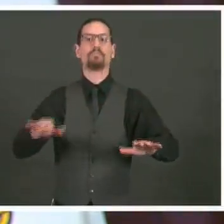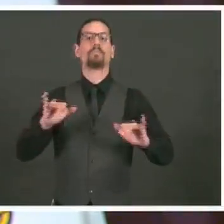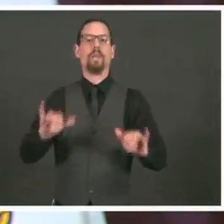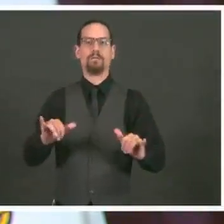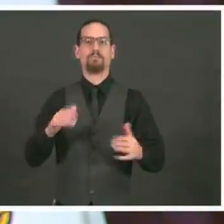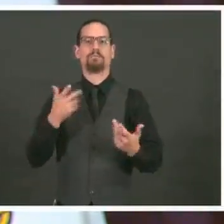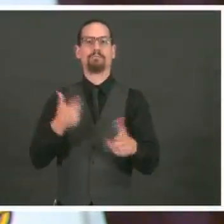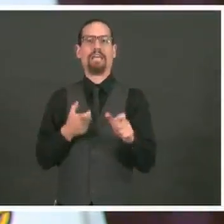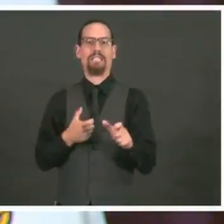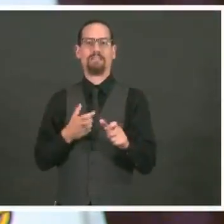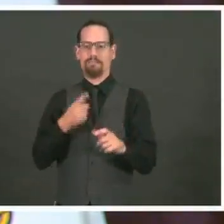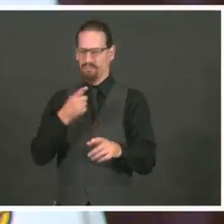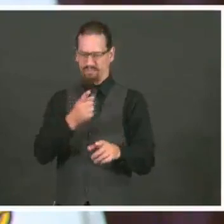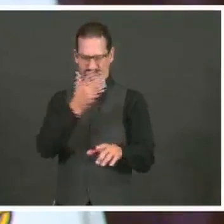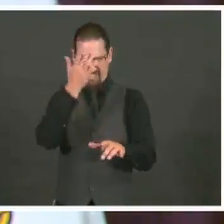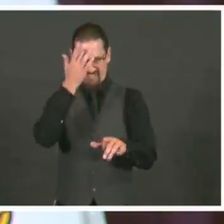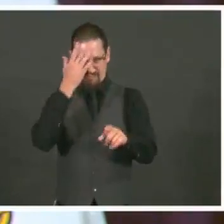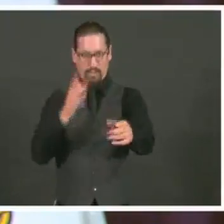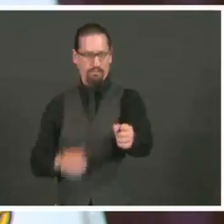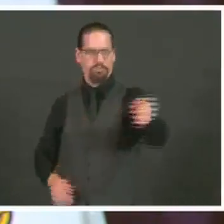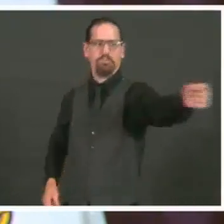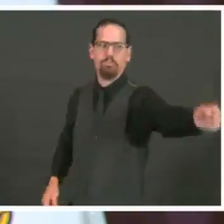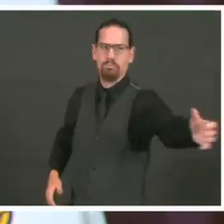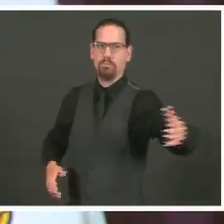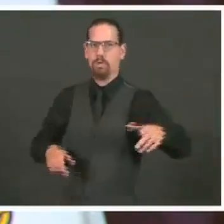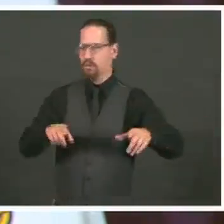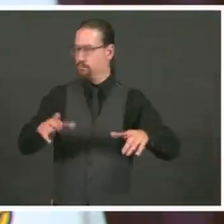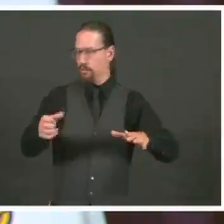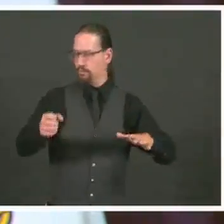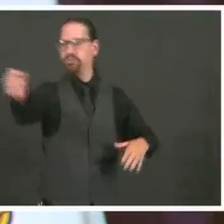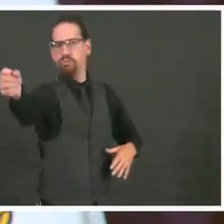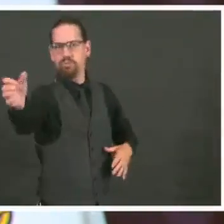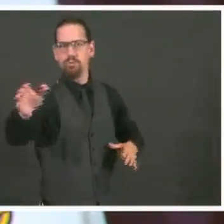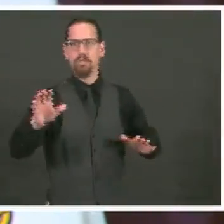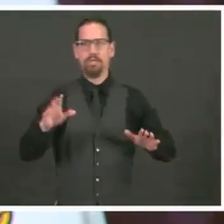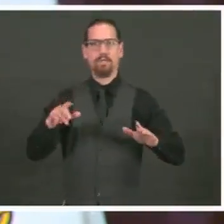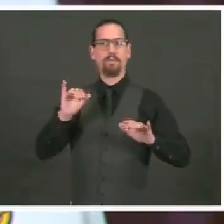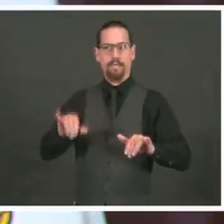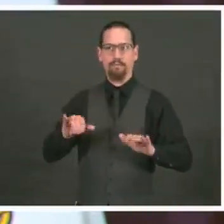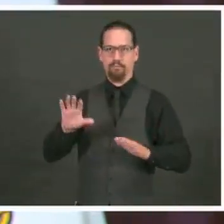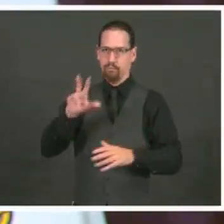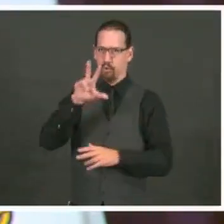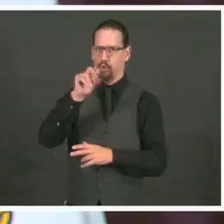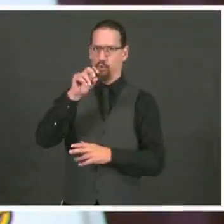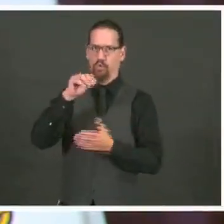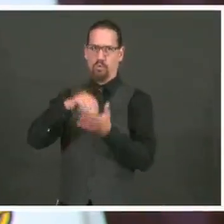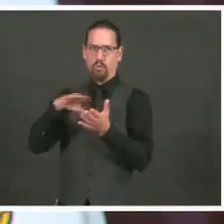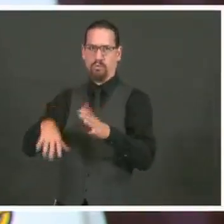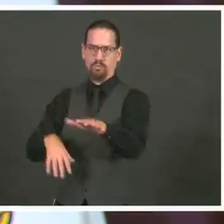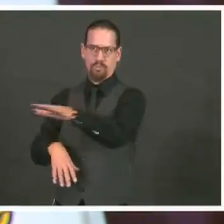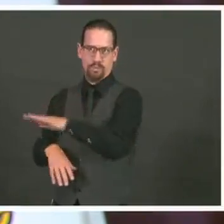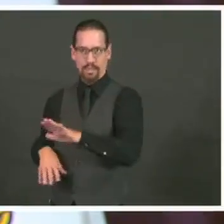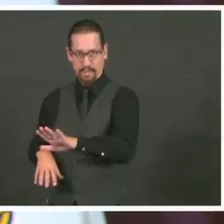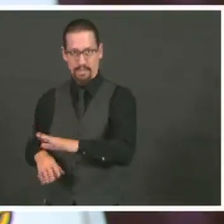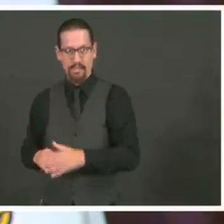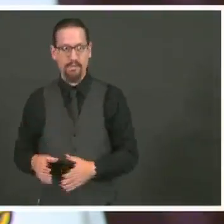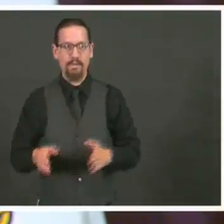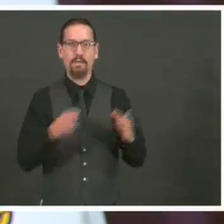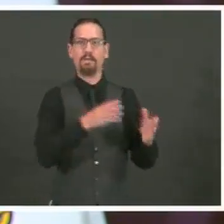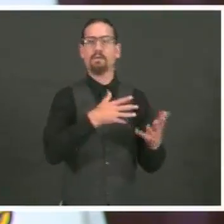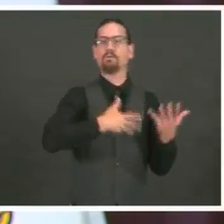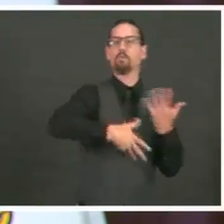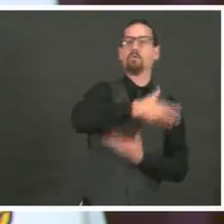support that. In the other settings and social gathering settings where we are seeing transmission happen, it's